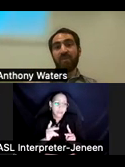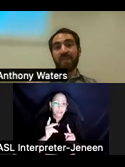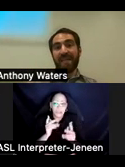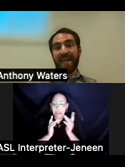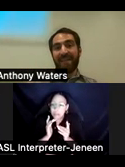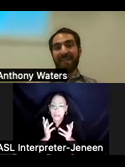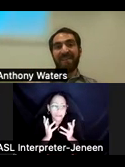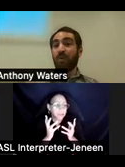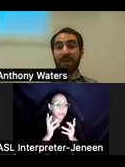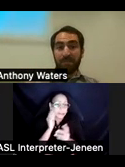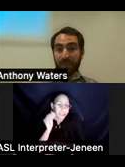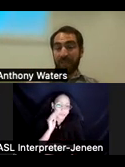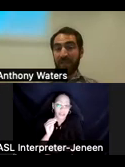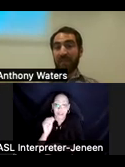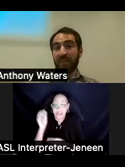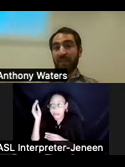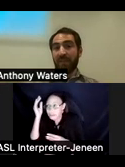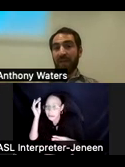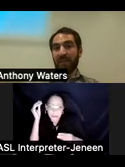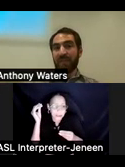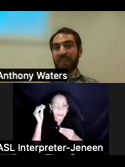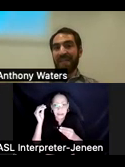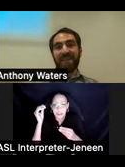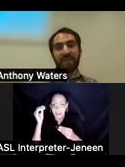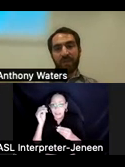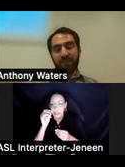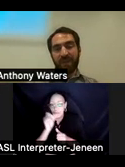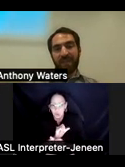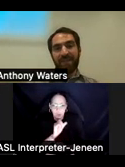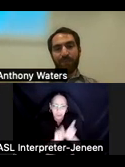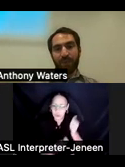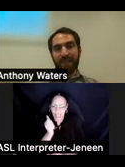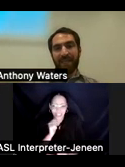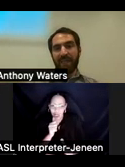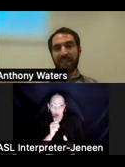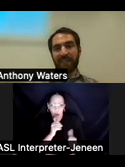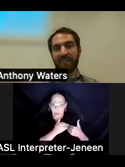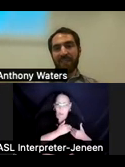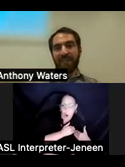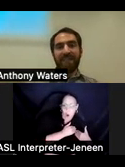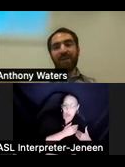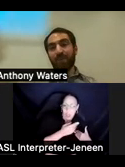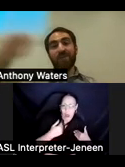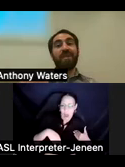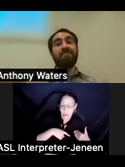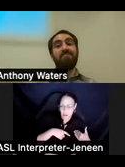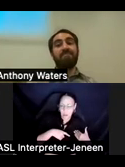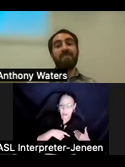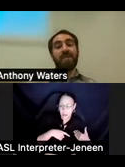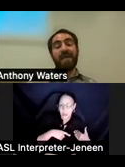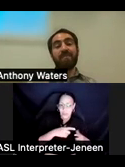experiencing suicidality, they don't want to burden others. And if they start to feel like they're burdening us, then they'll